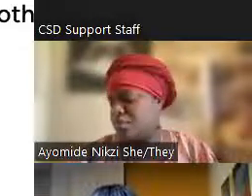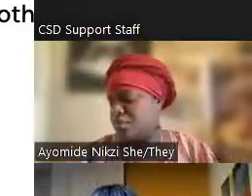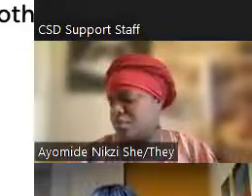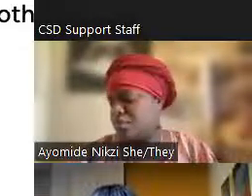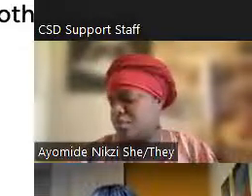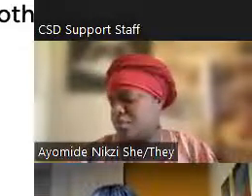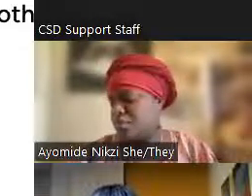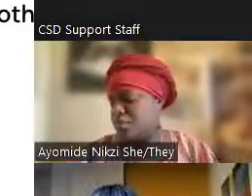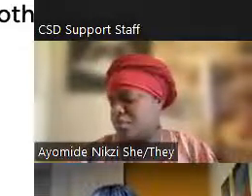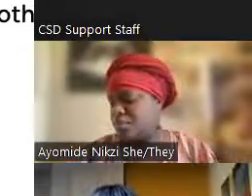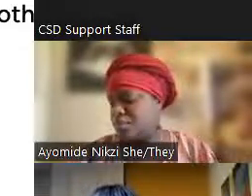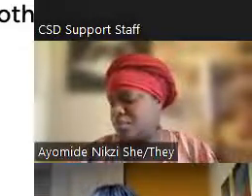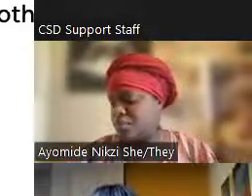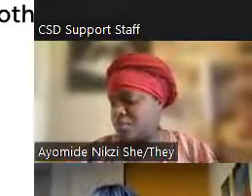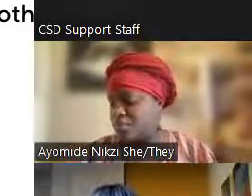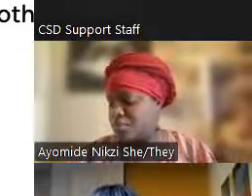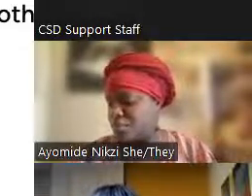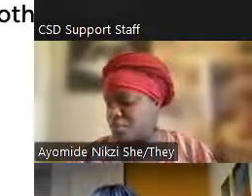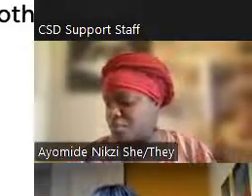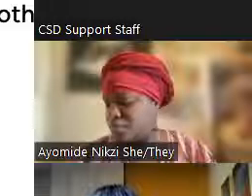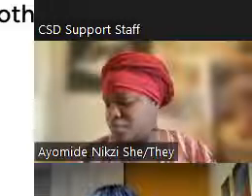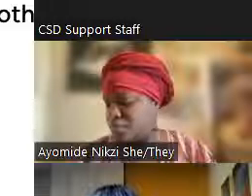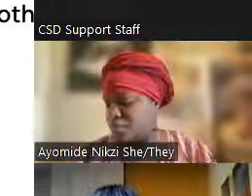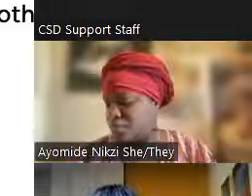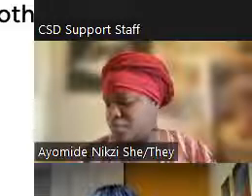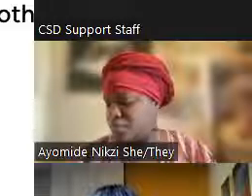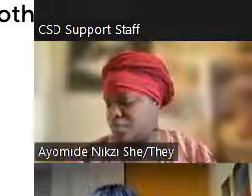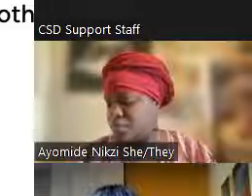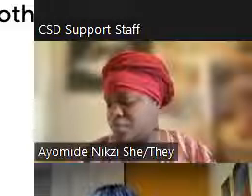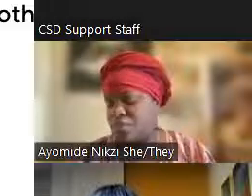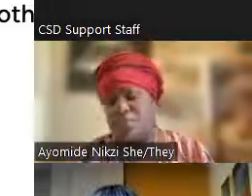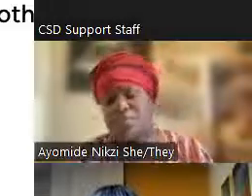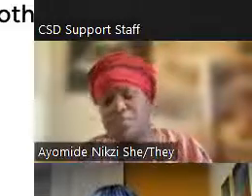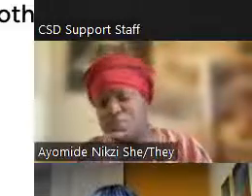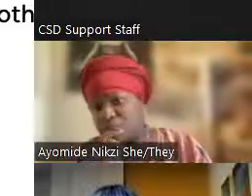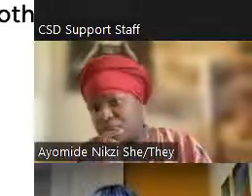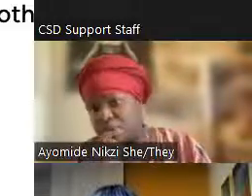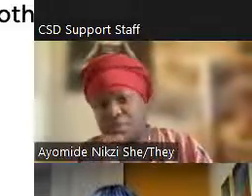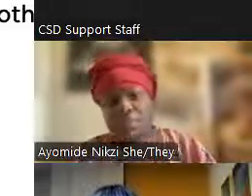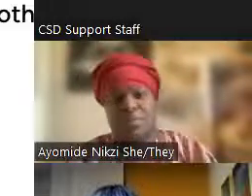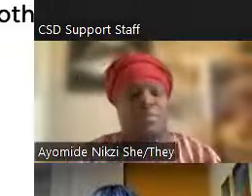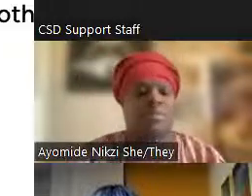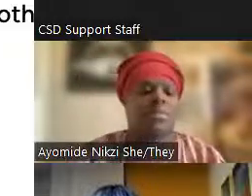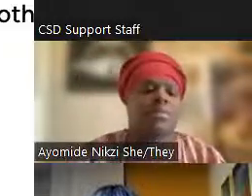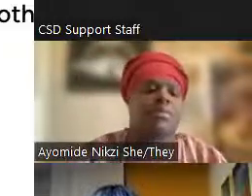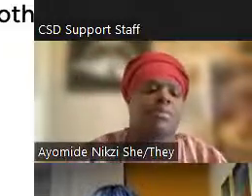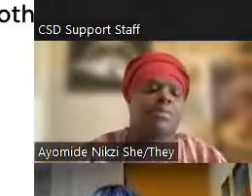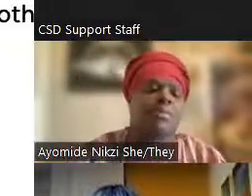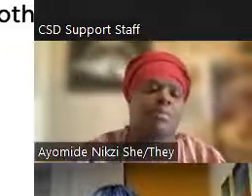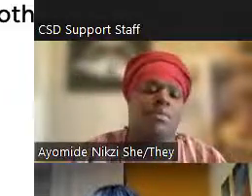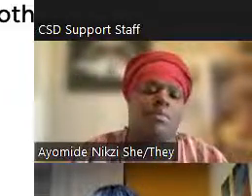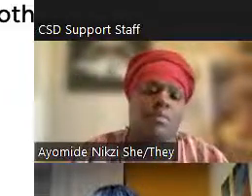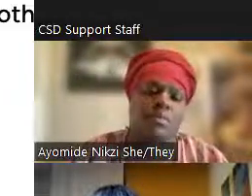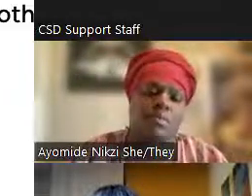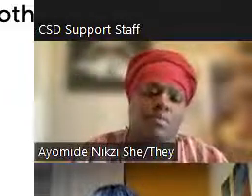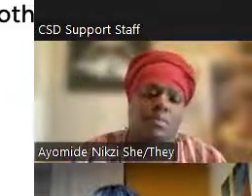if you're unable to attend a meeting. Keep multitasking to a minimum. Contribute to the overall success